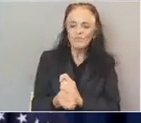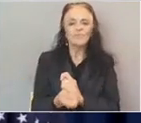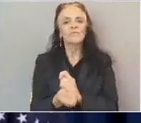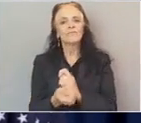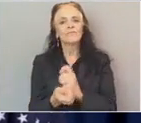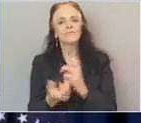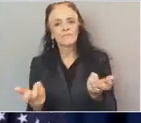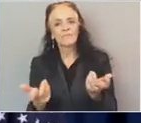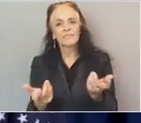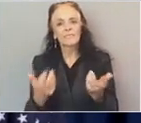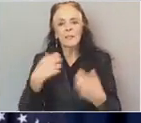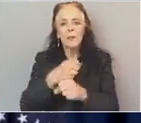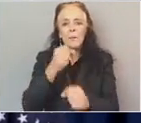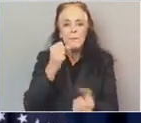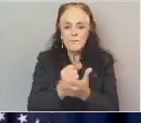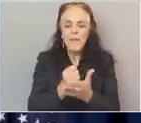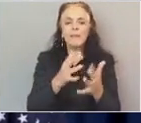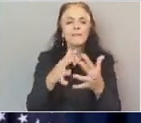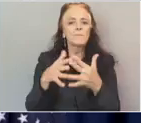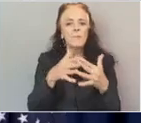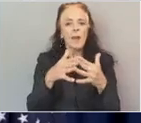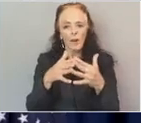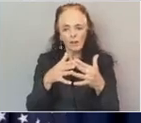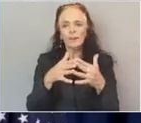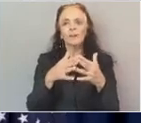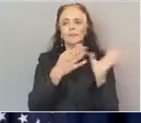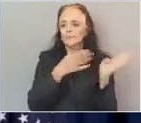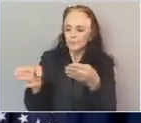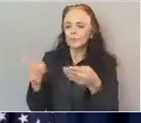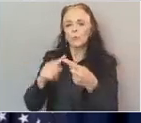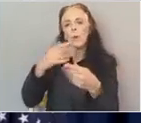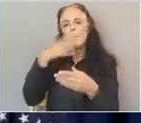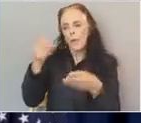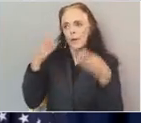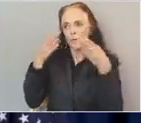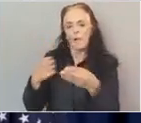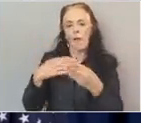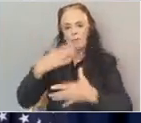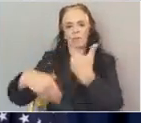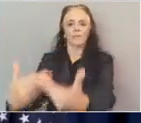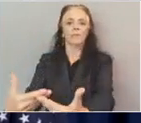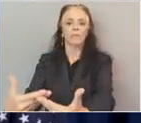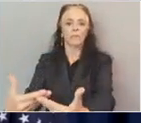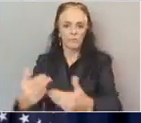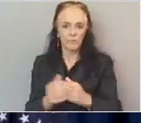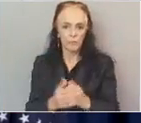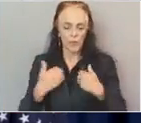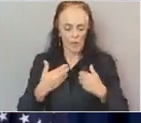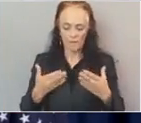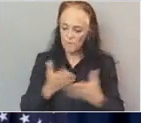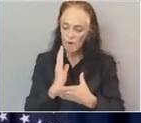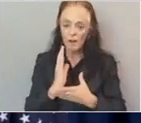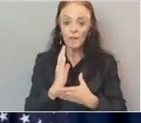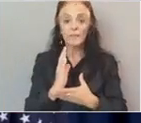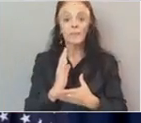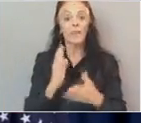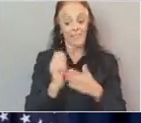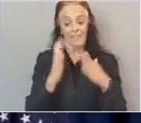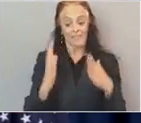put America on a better path forward. One where the leaders we